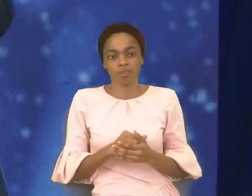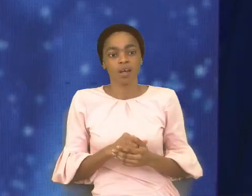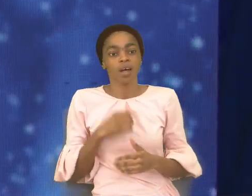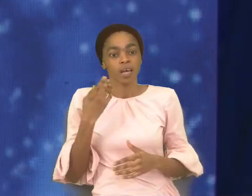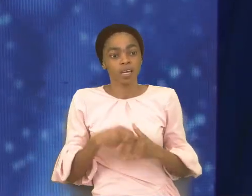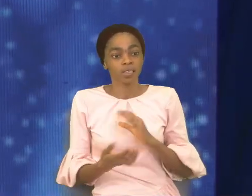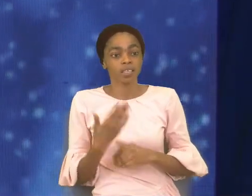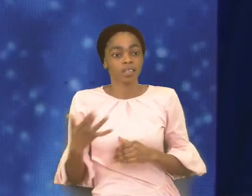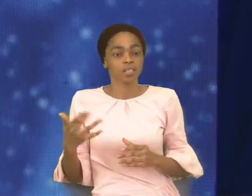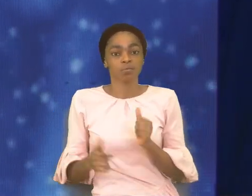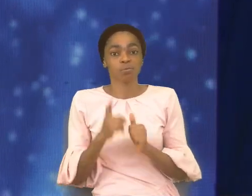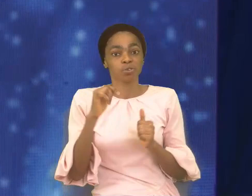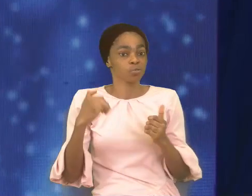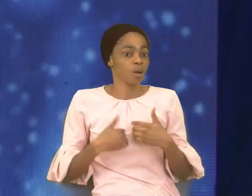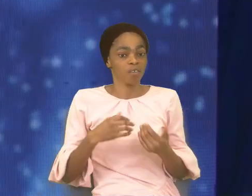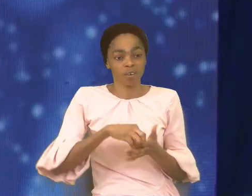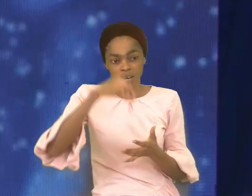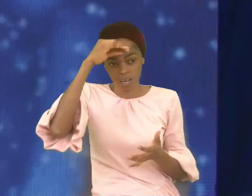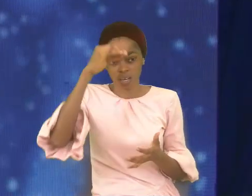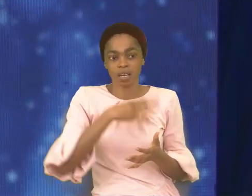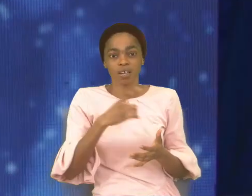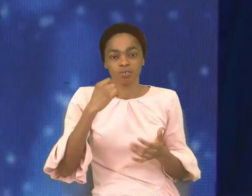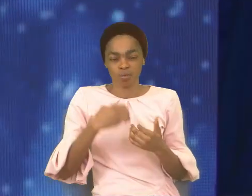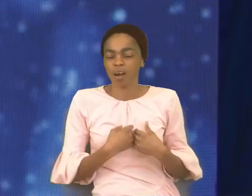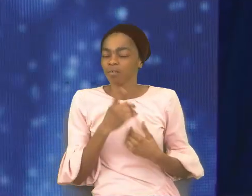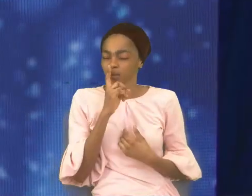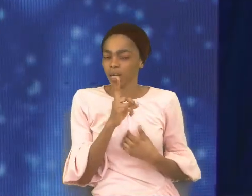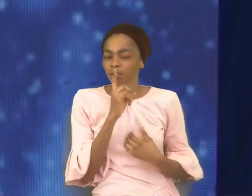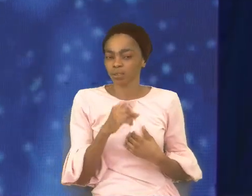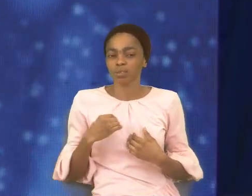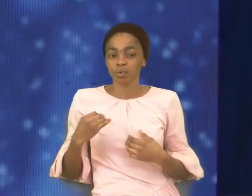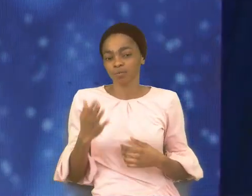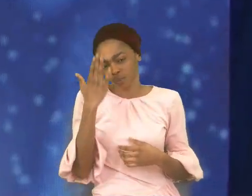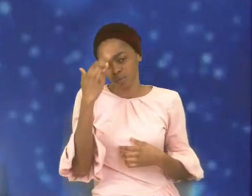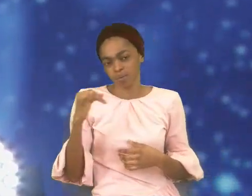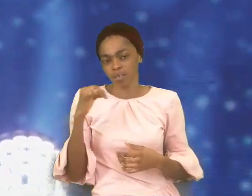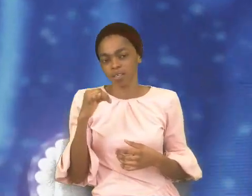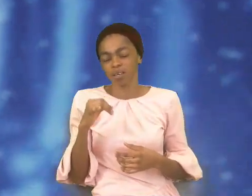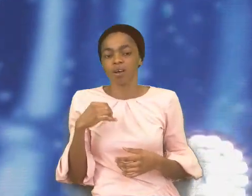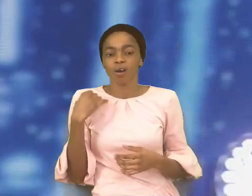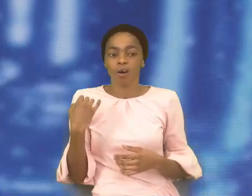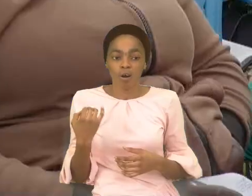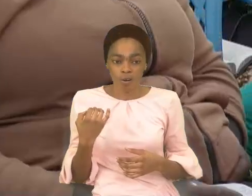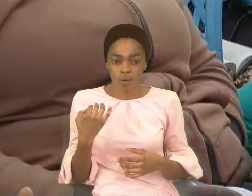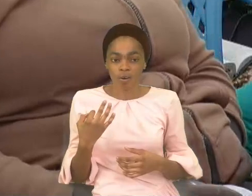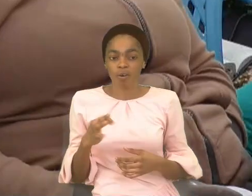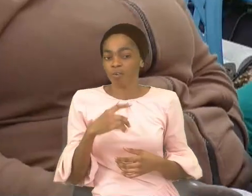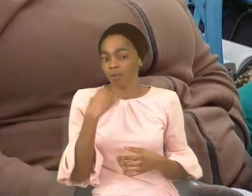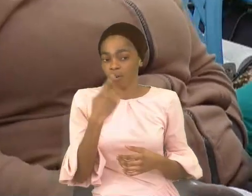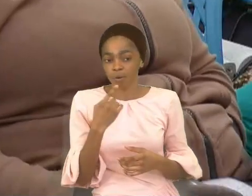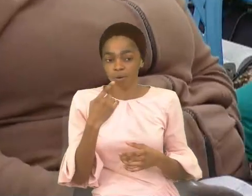of, knowing of whom thou hast learned them. You will continue.